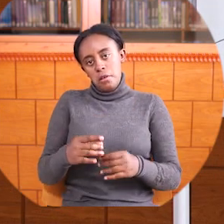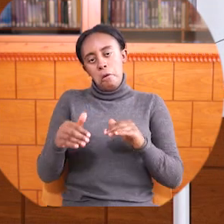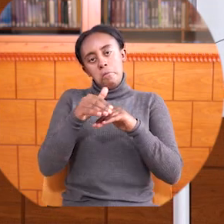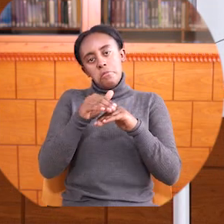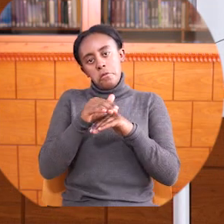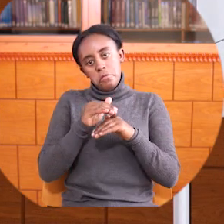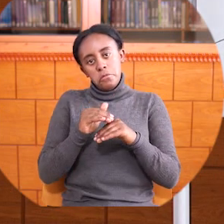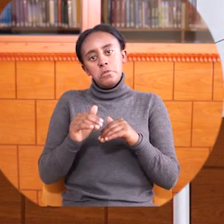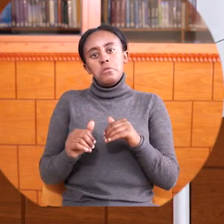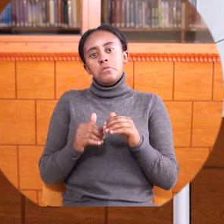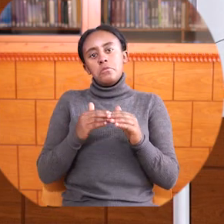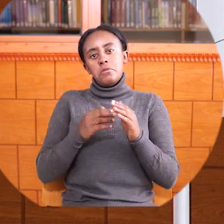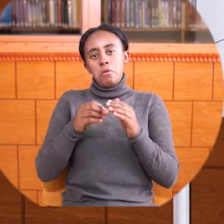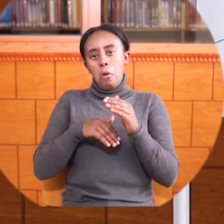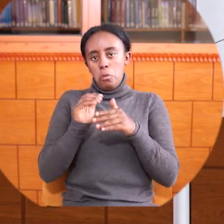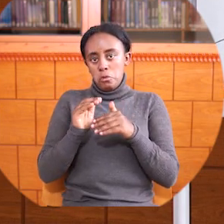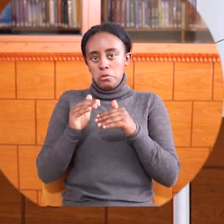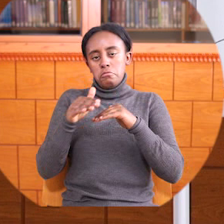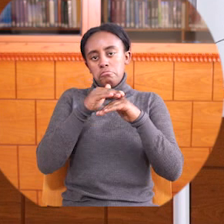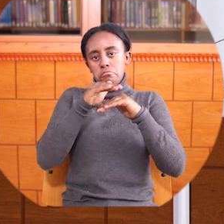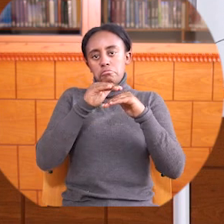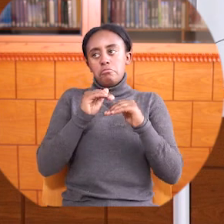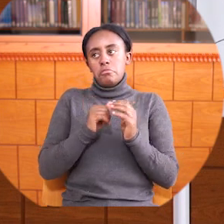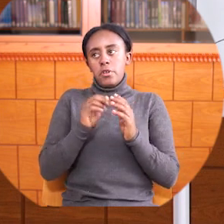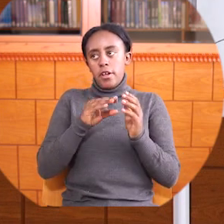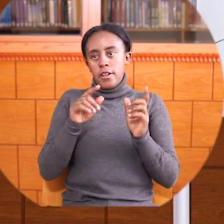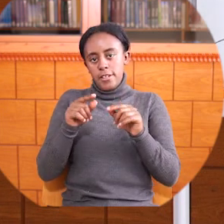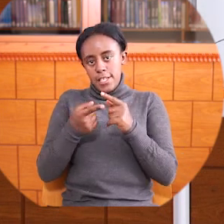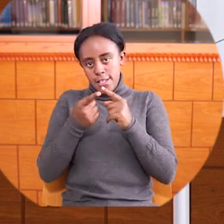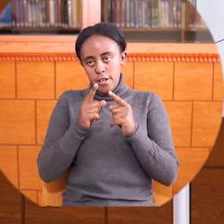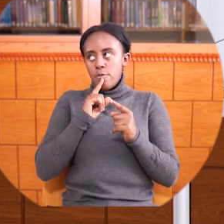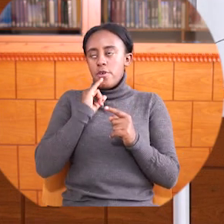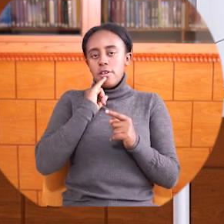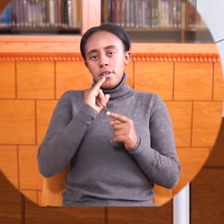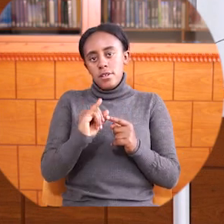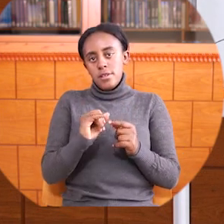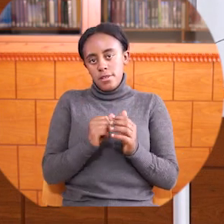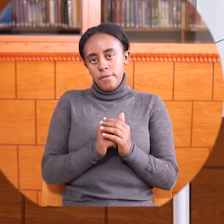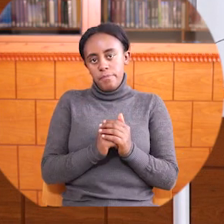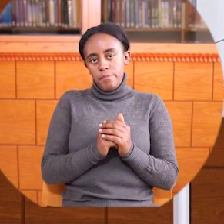epidermis, the outer coverage of the leaf of plant, and the second one is